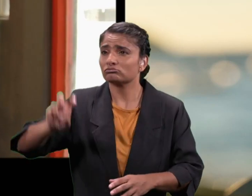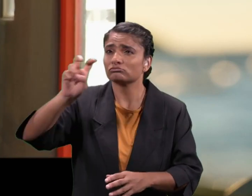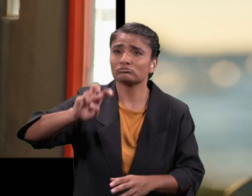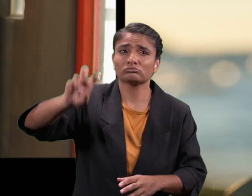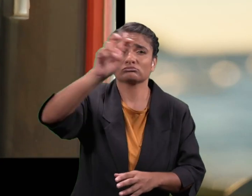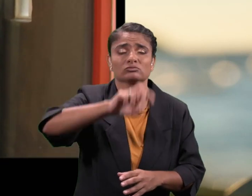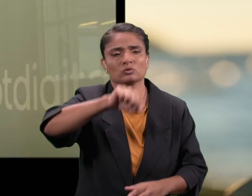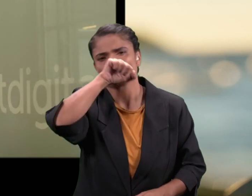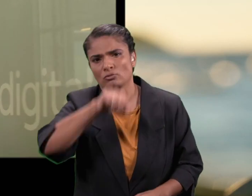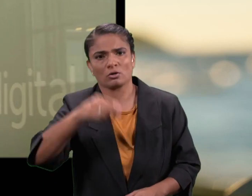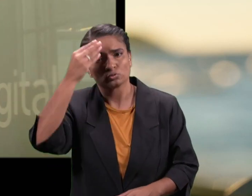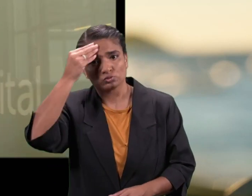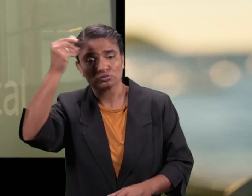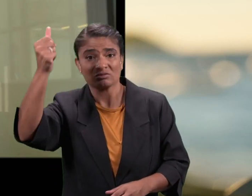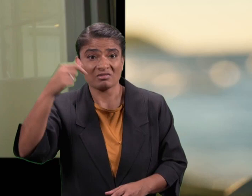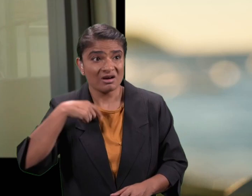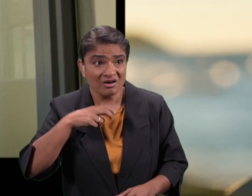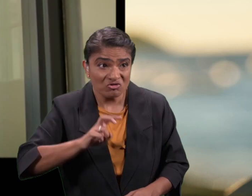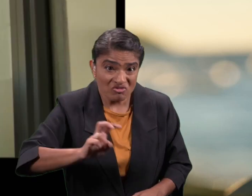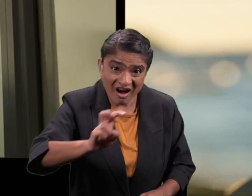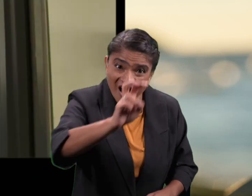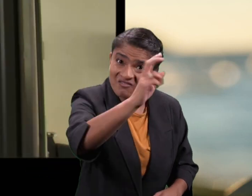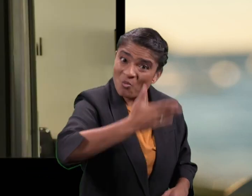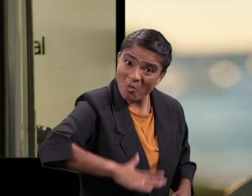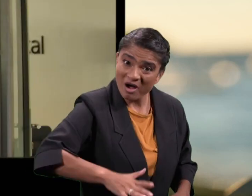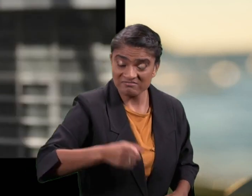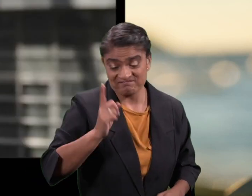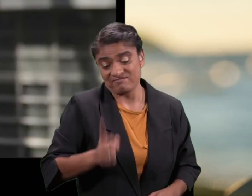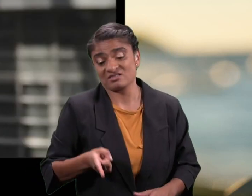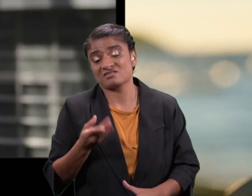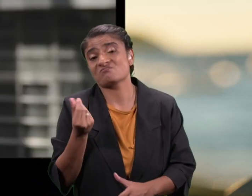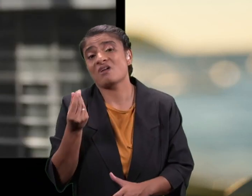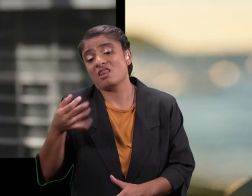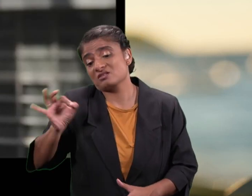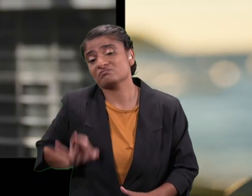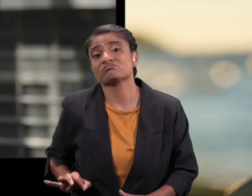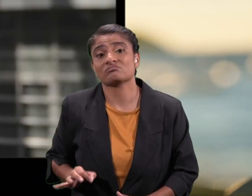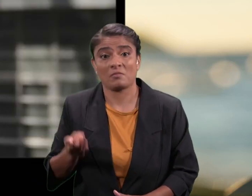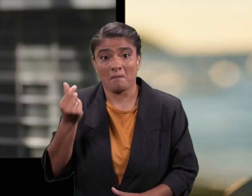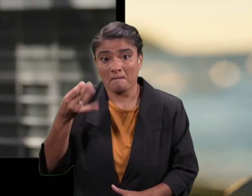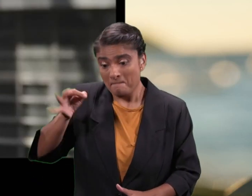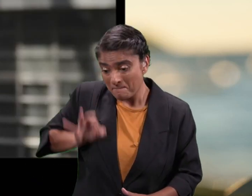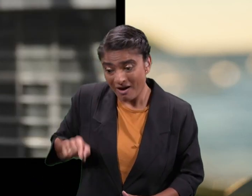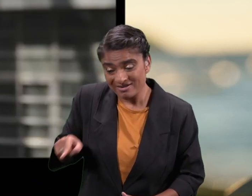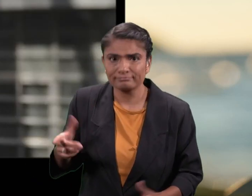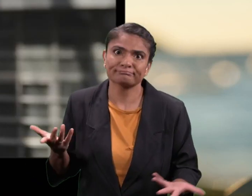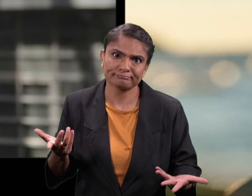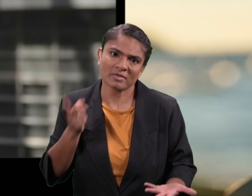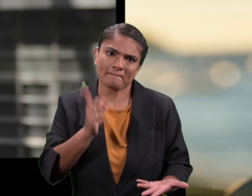travel. But in order for me to travel, I must earn an income. That's where a job